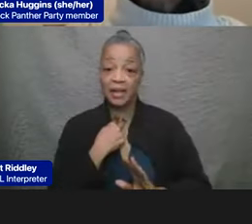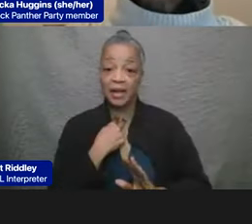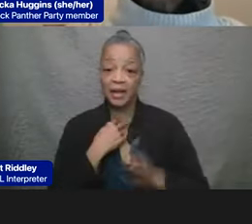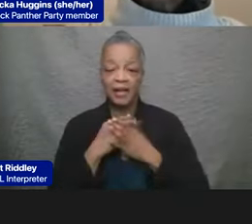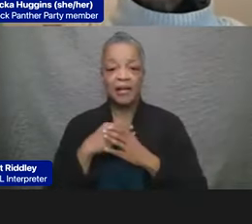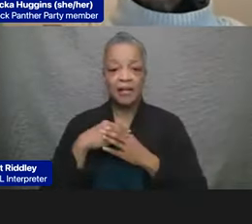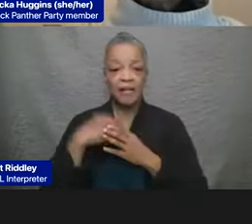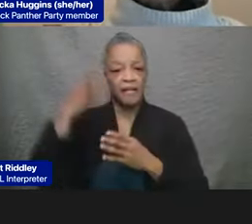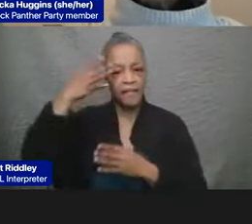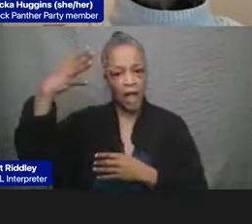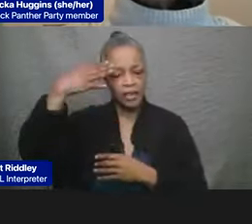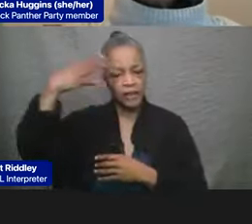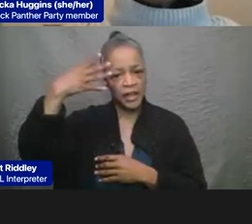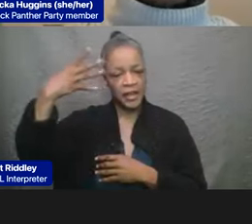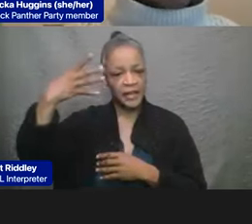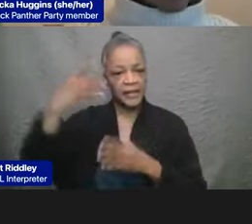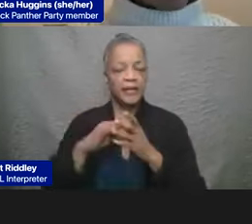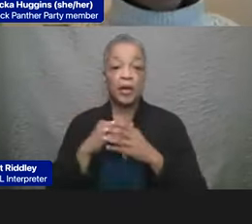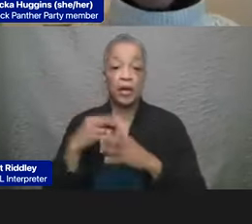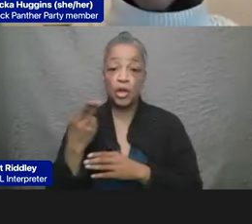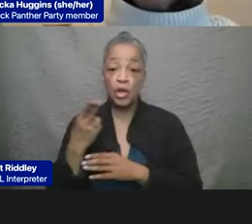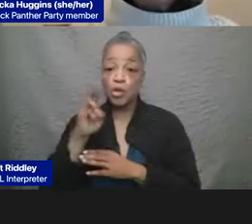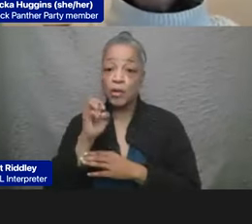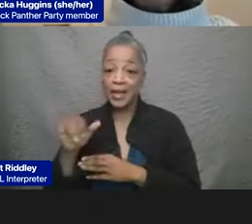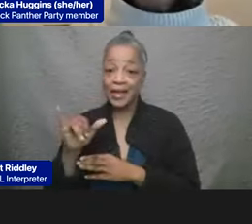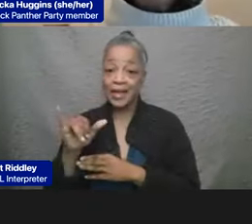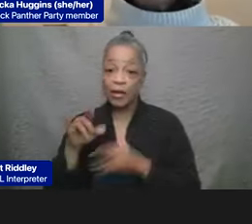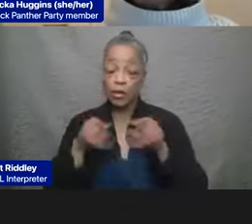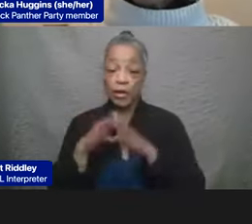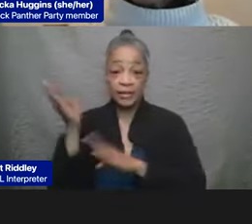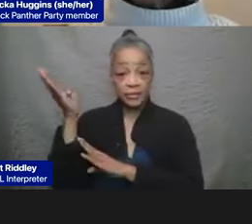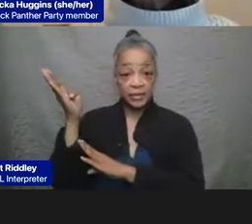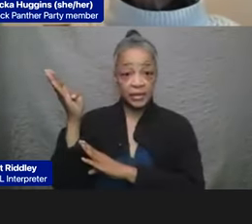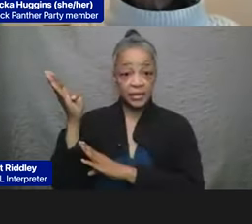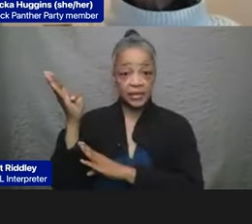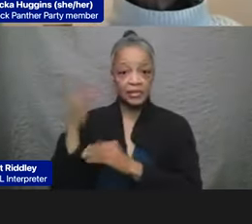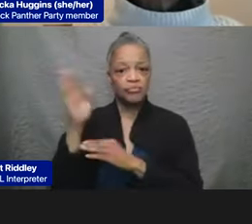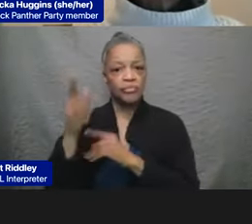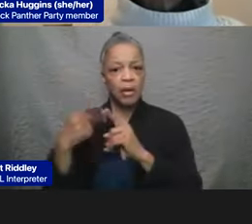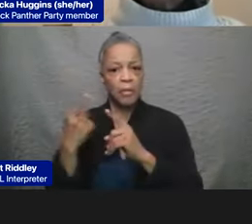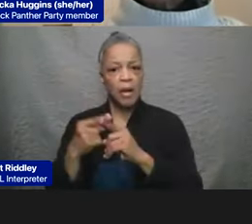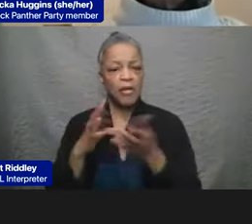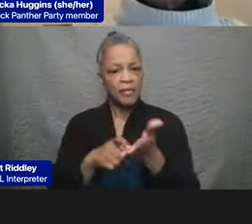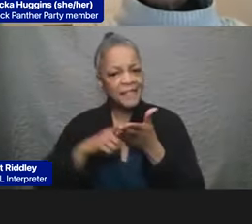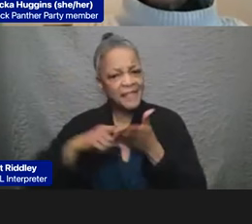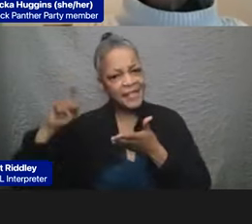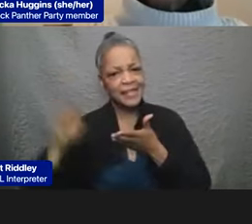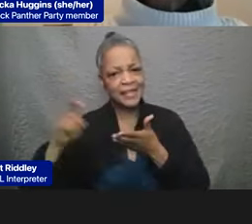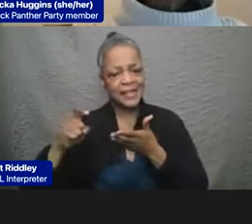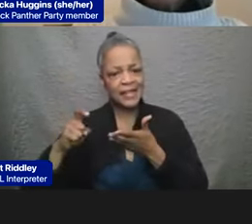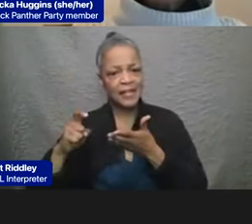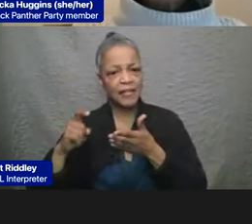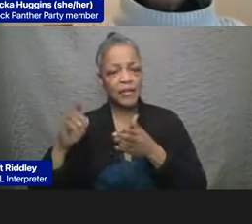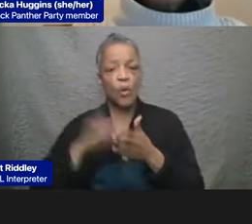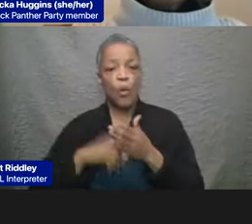philosophy. And Huey, throughout this talk, speaks about the necessity of putting what